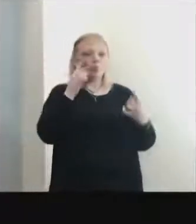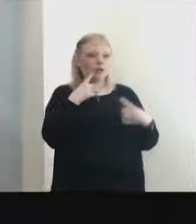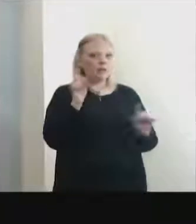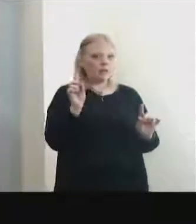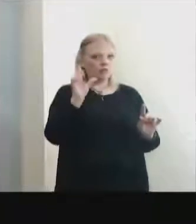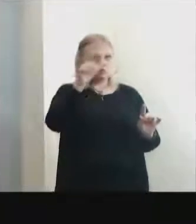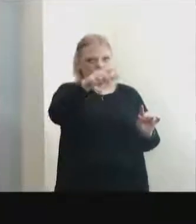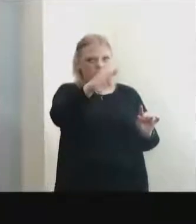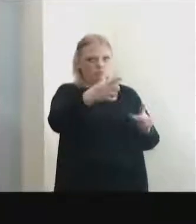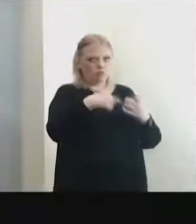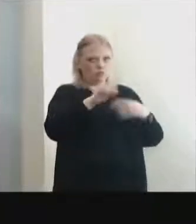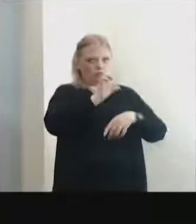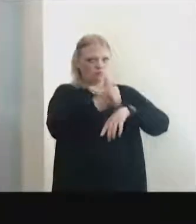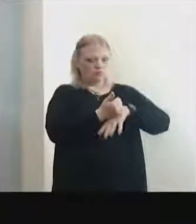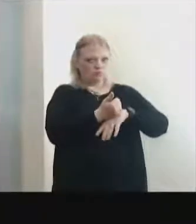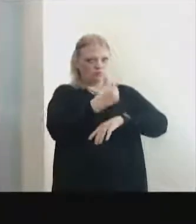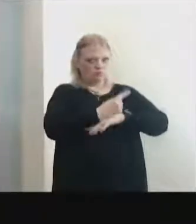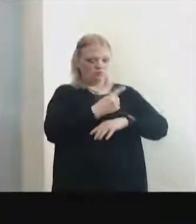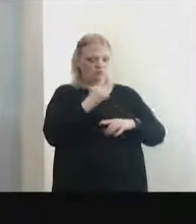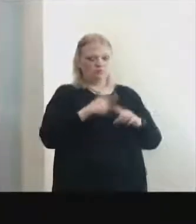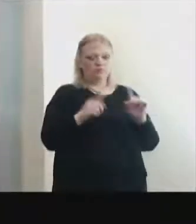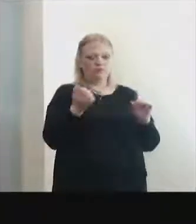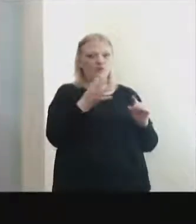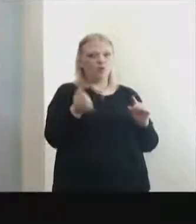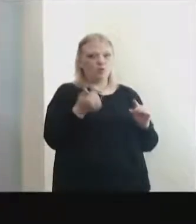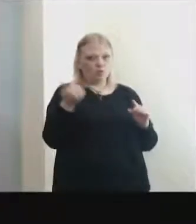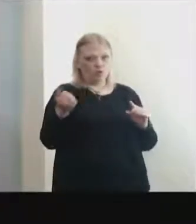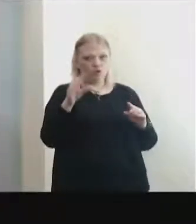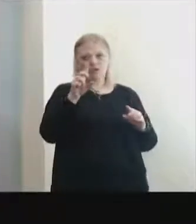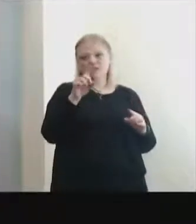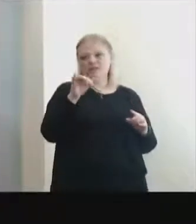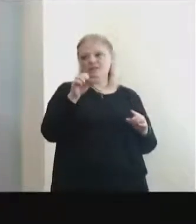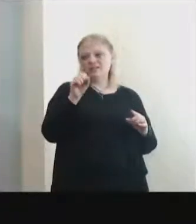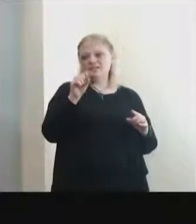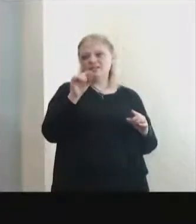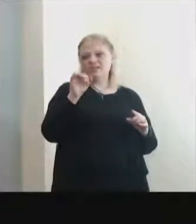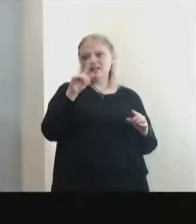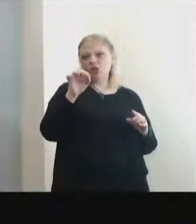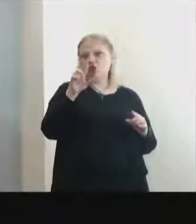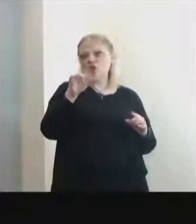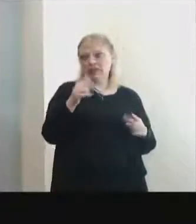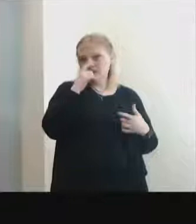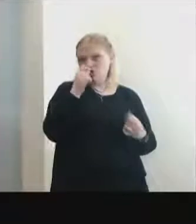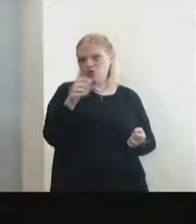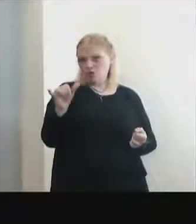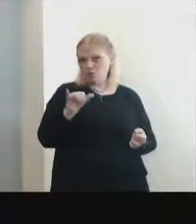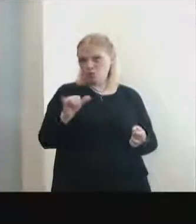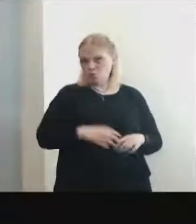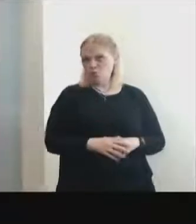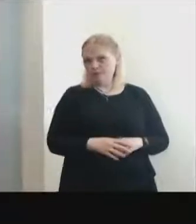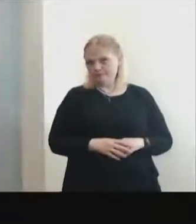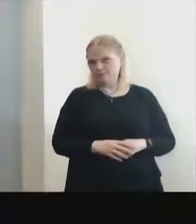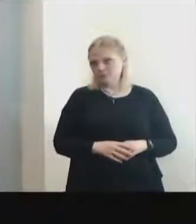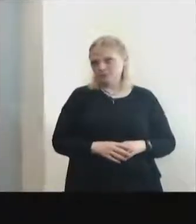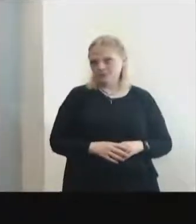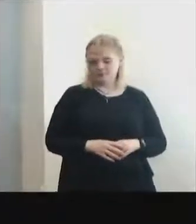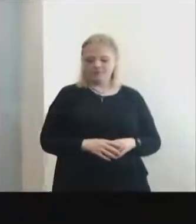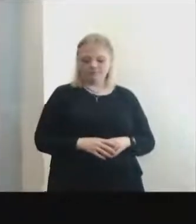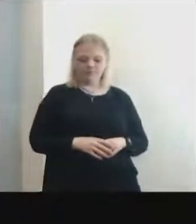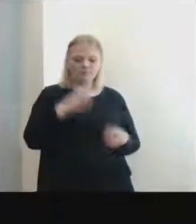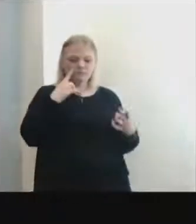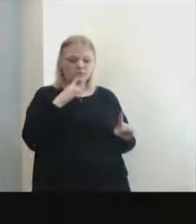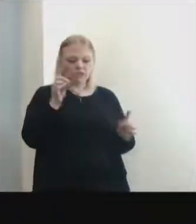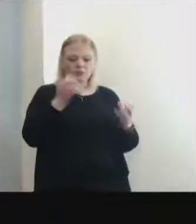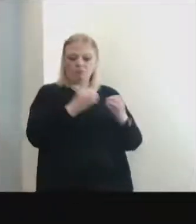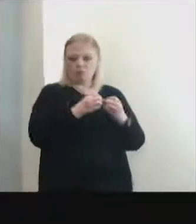when we have the dates, but there's a couple other breweries. There's also a distillery that's interested, so we've had quite a good interest in that. And we'll be announcing